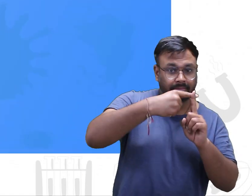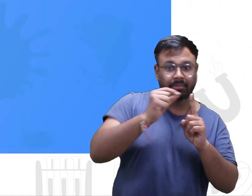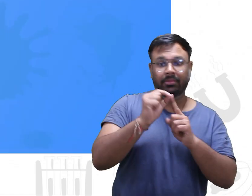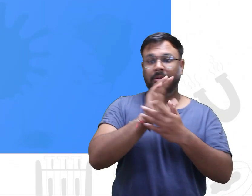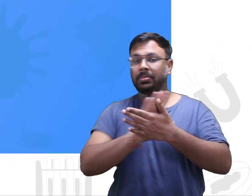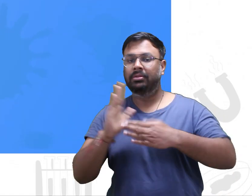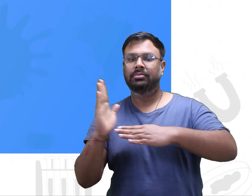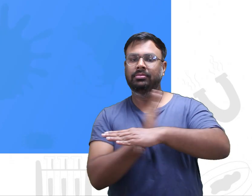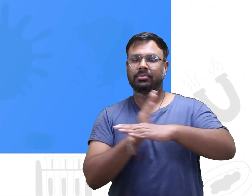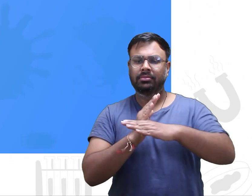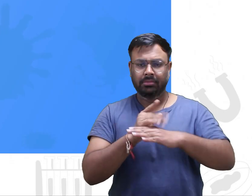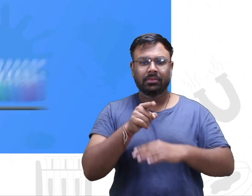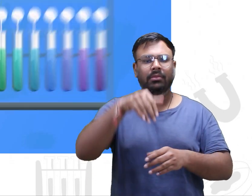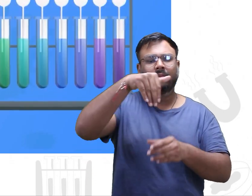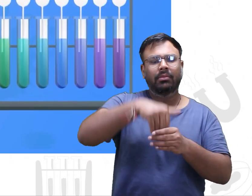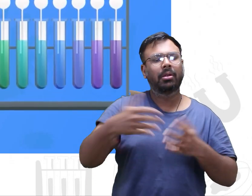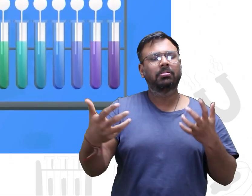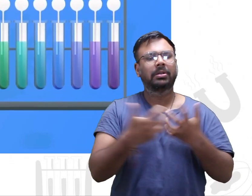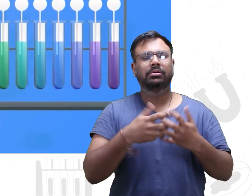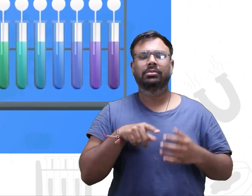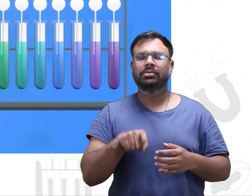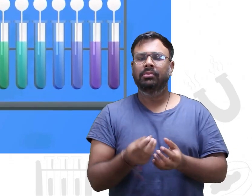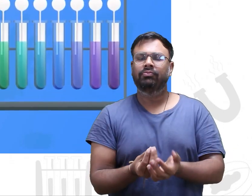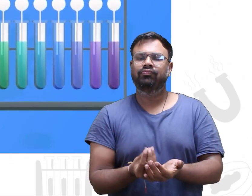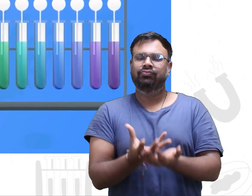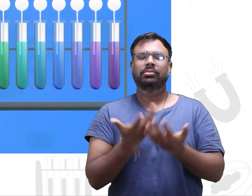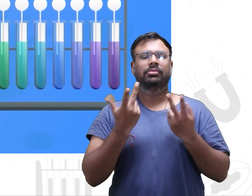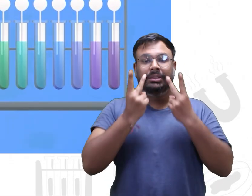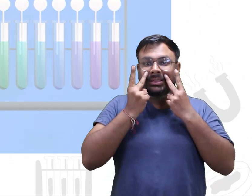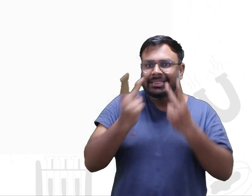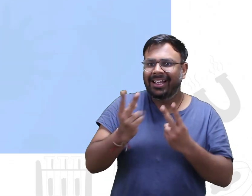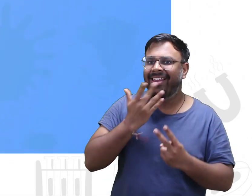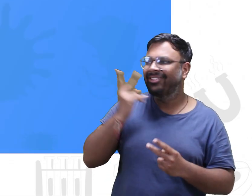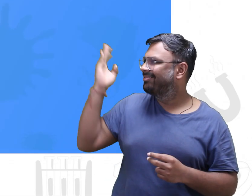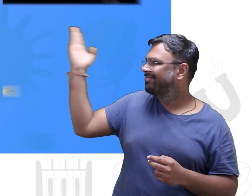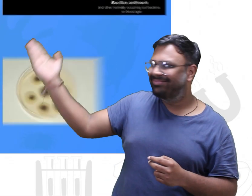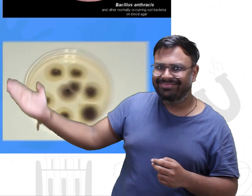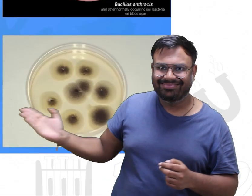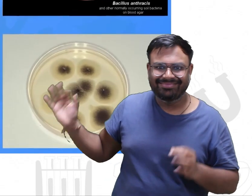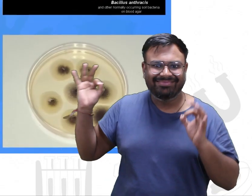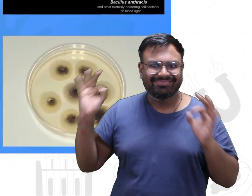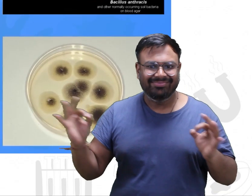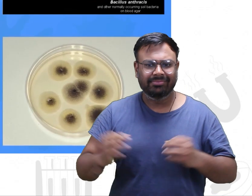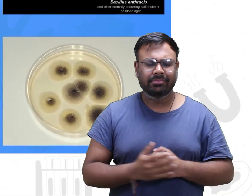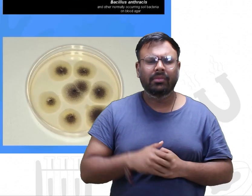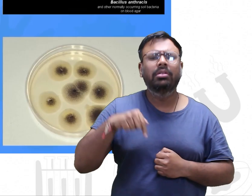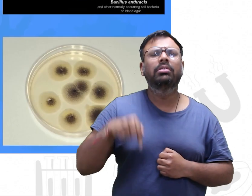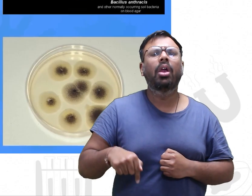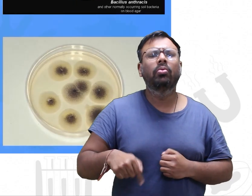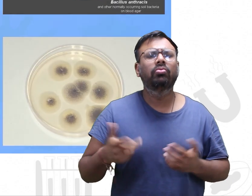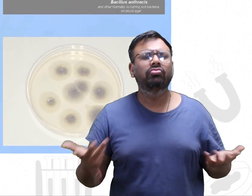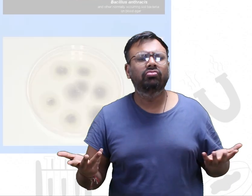must also keep in mind that the temperature and pH levels are right for the microbe. Let's take a look at some cool microbial growths